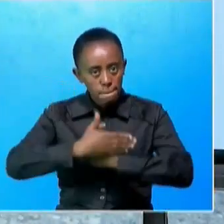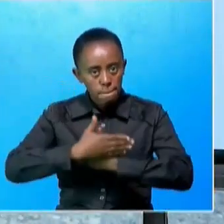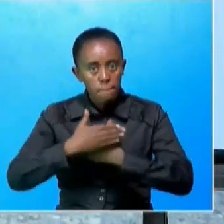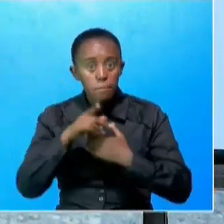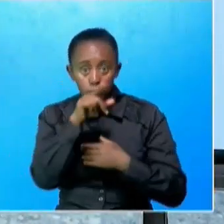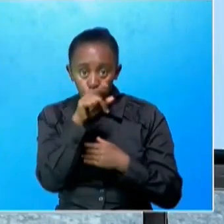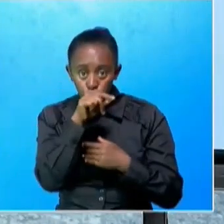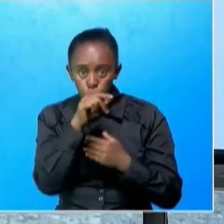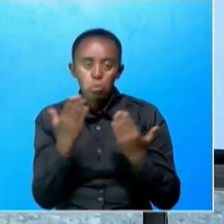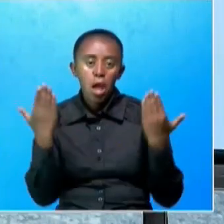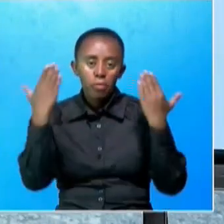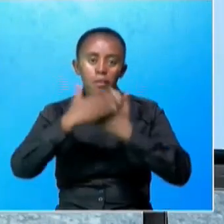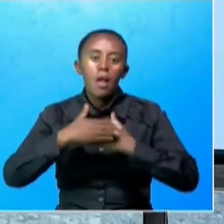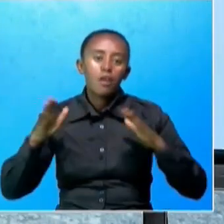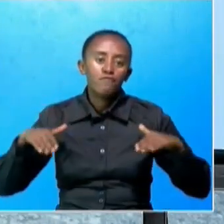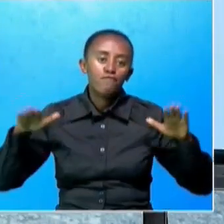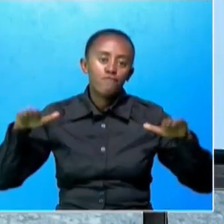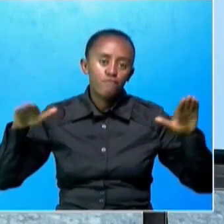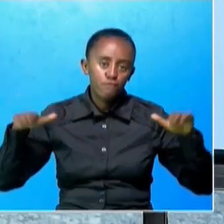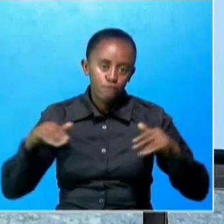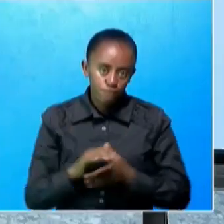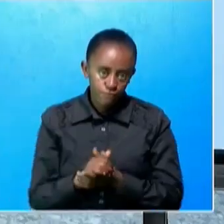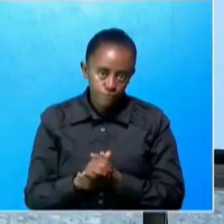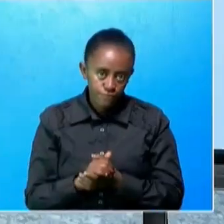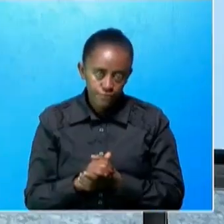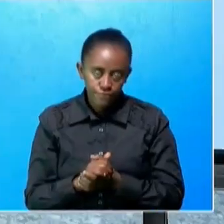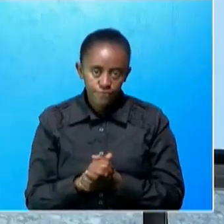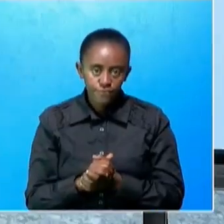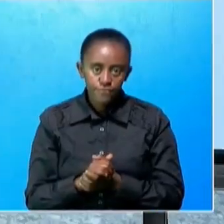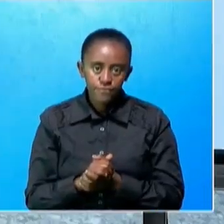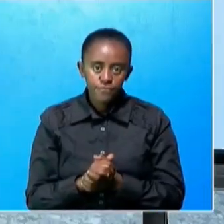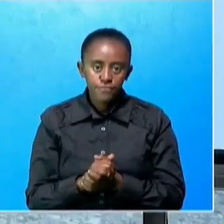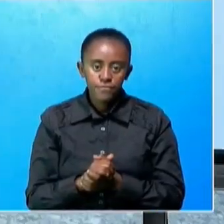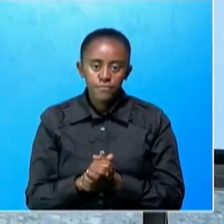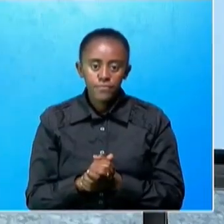Same. Good.